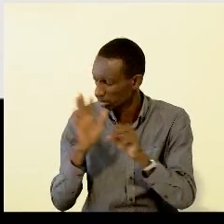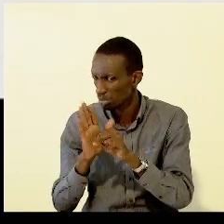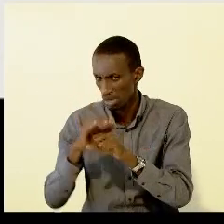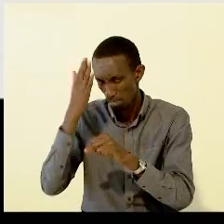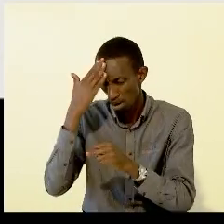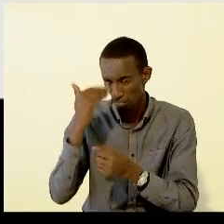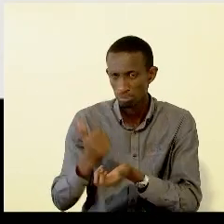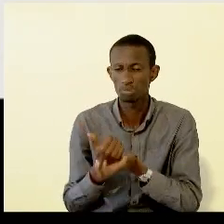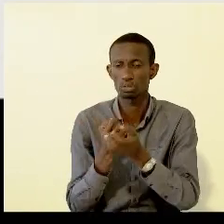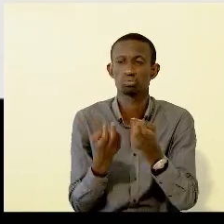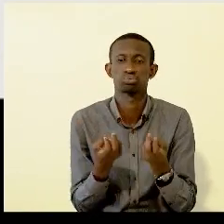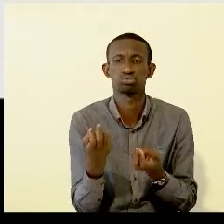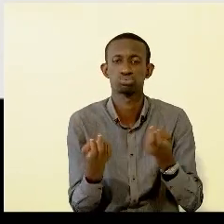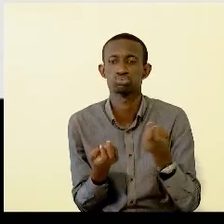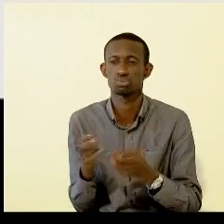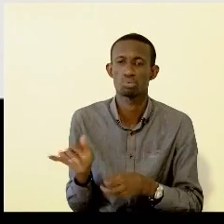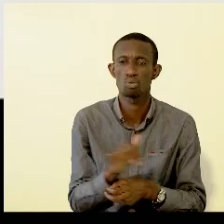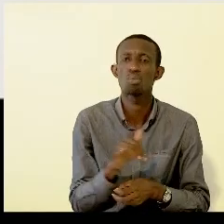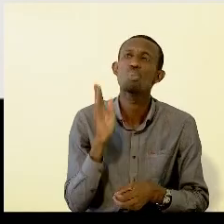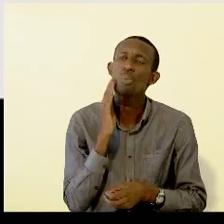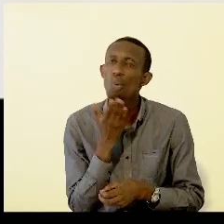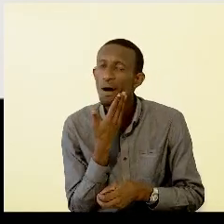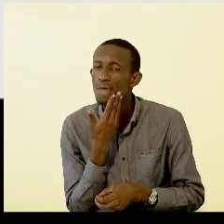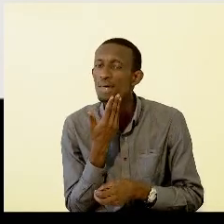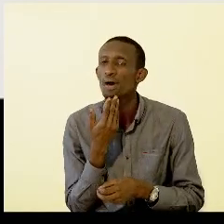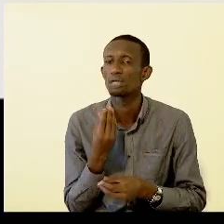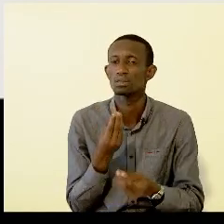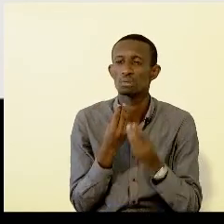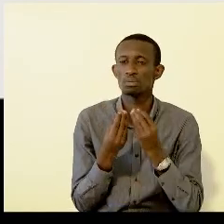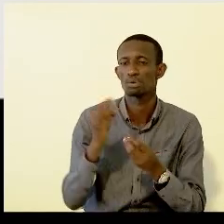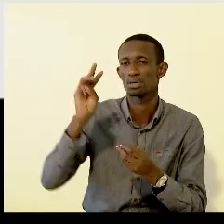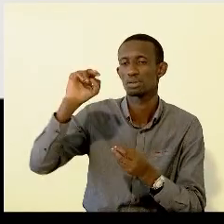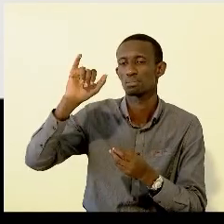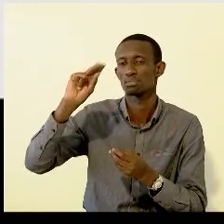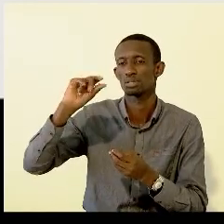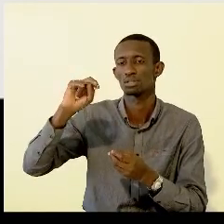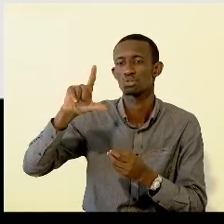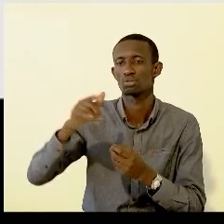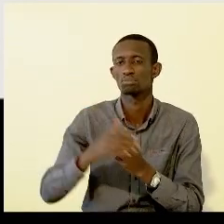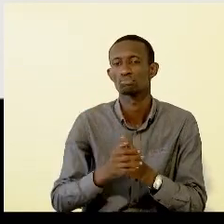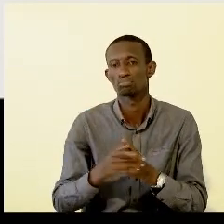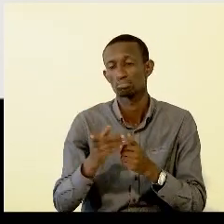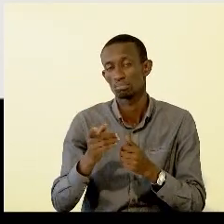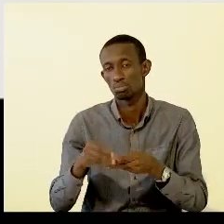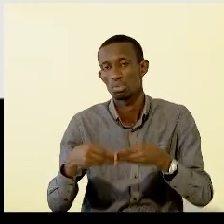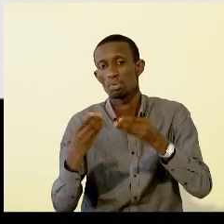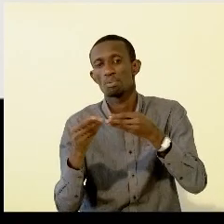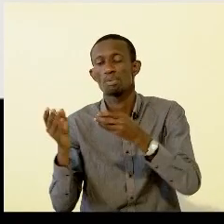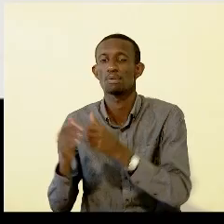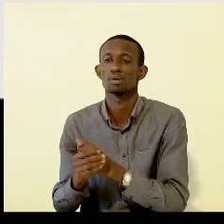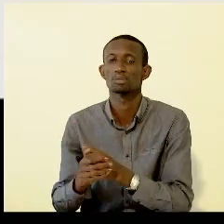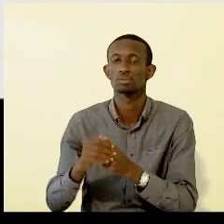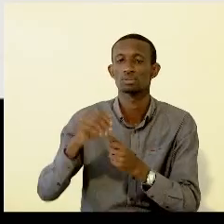mineral salts coming from roots and distributes them to the leaf blade. Remember, leaf blade has cells of